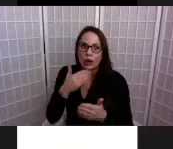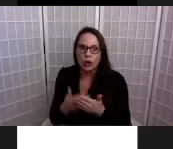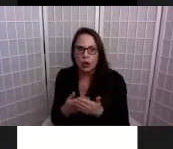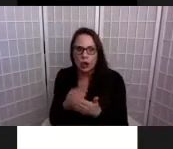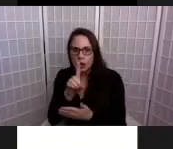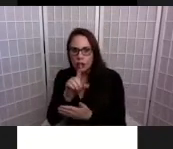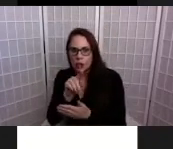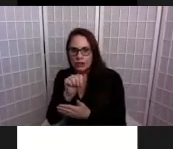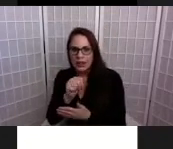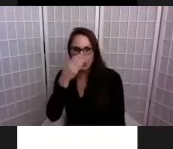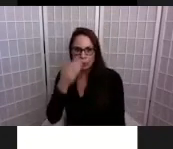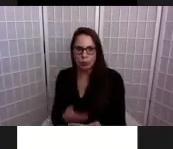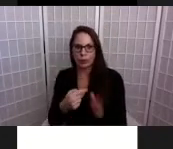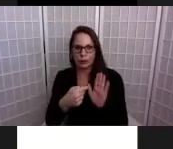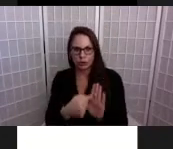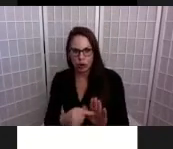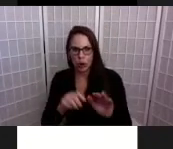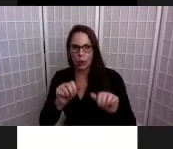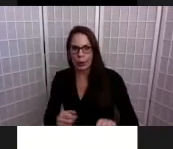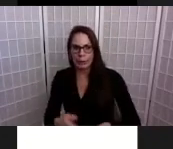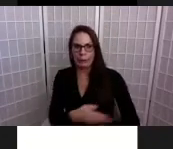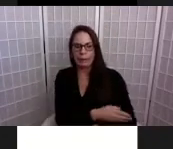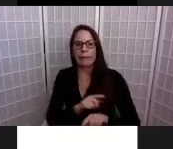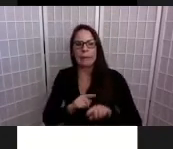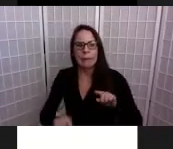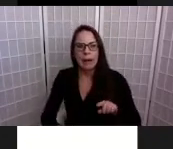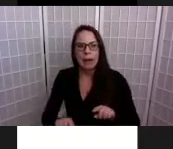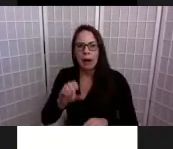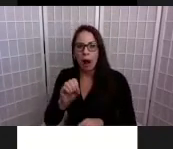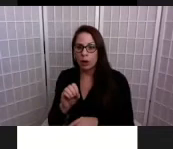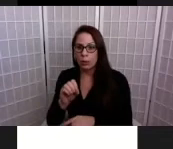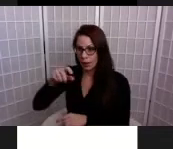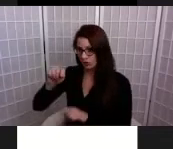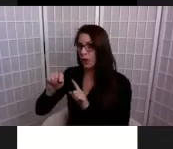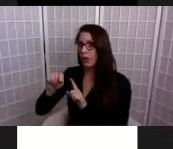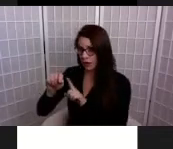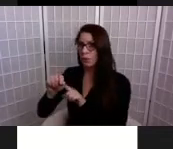But some patients find a short course of occupational therapy helpful. It seems to